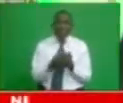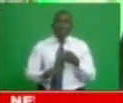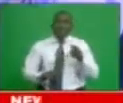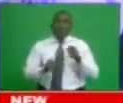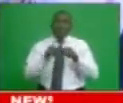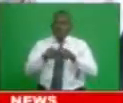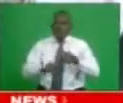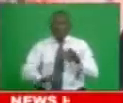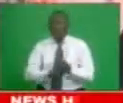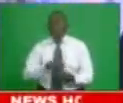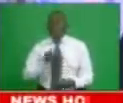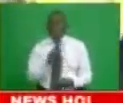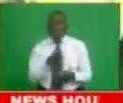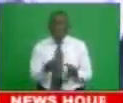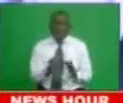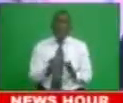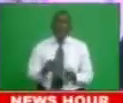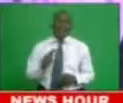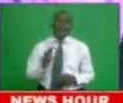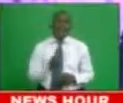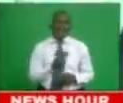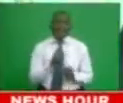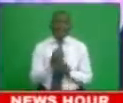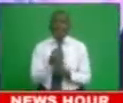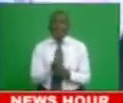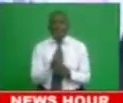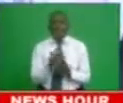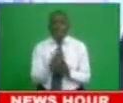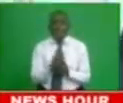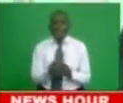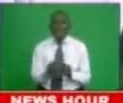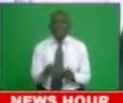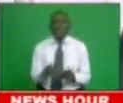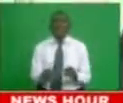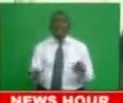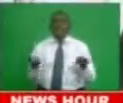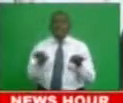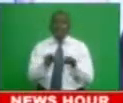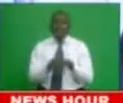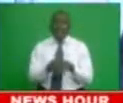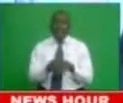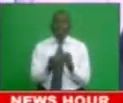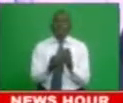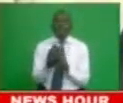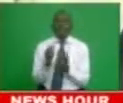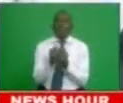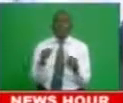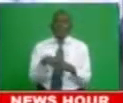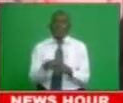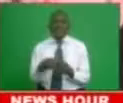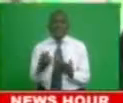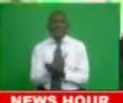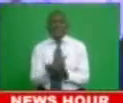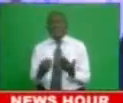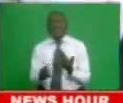support, which has allowed us to make this significant strides within the Ghanaian banking